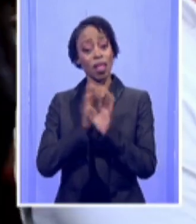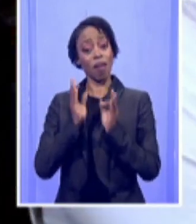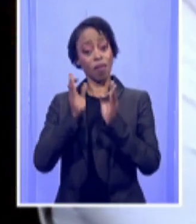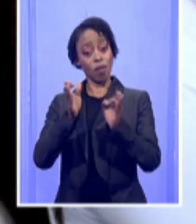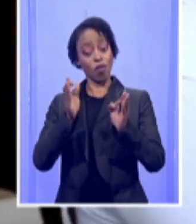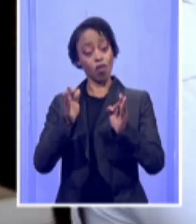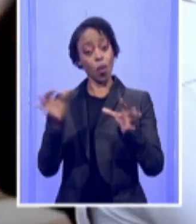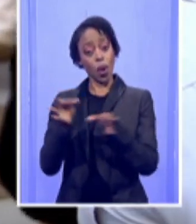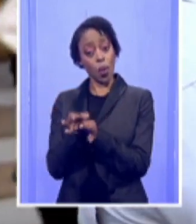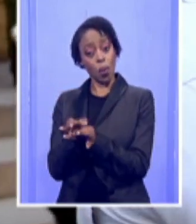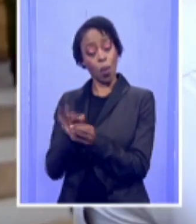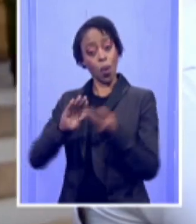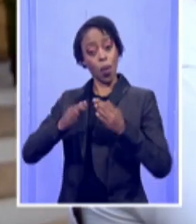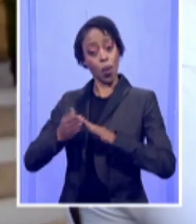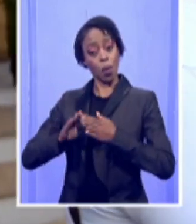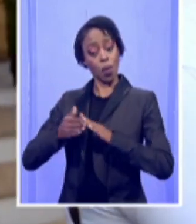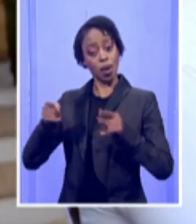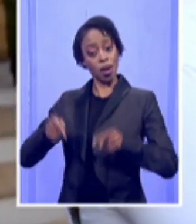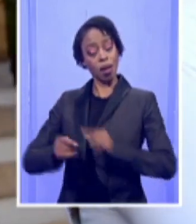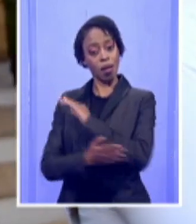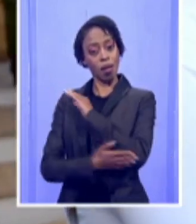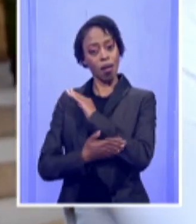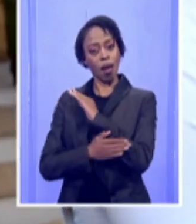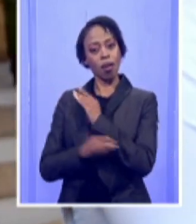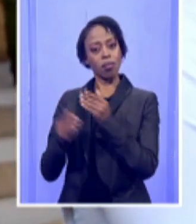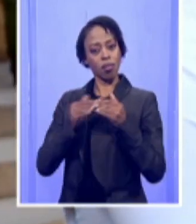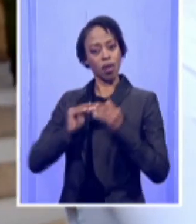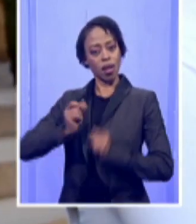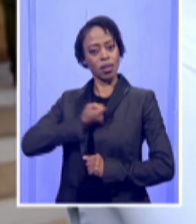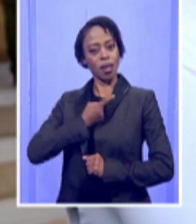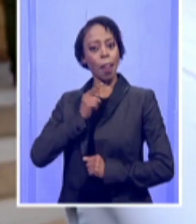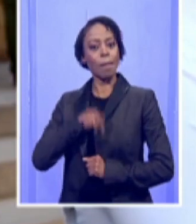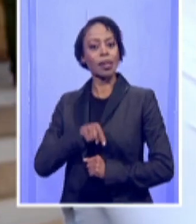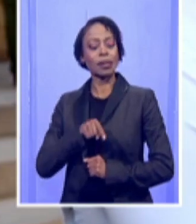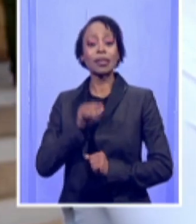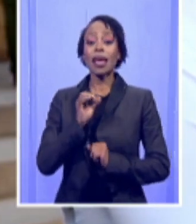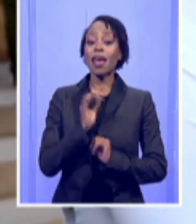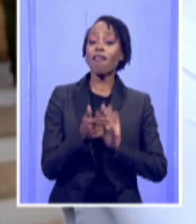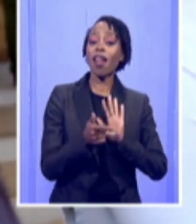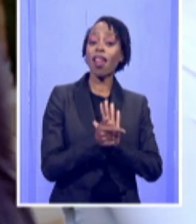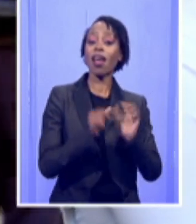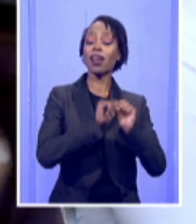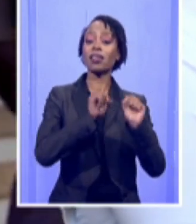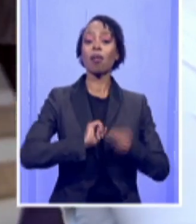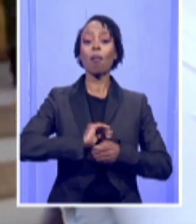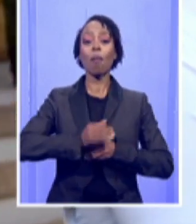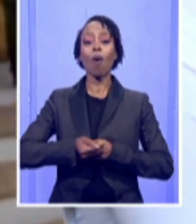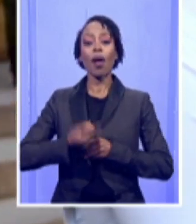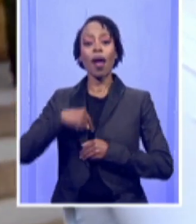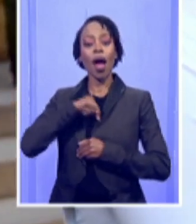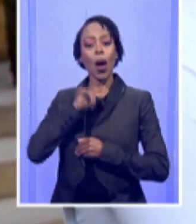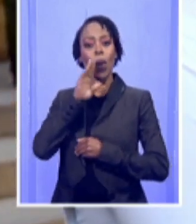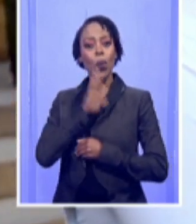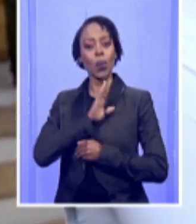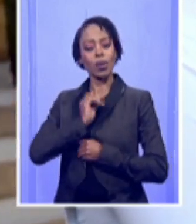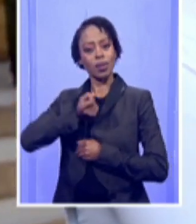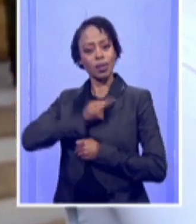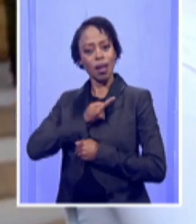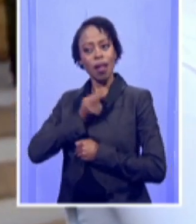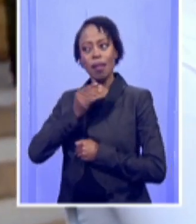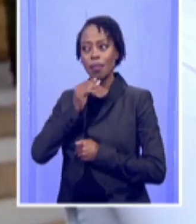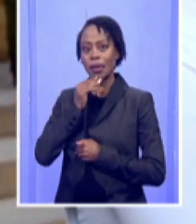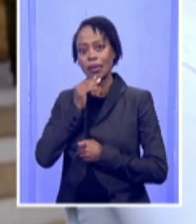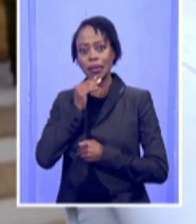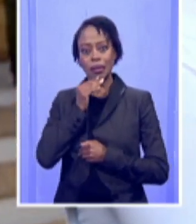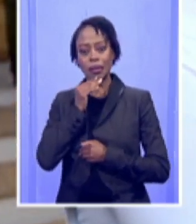minority community in this country, we have to look after ourselves. And the answer is, if the legal system does not protect our community, we'll have to put our energy and